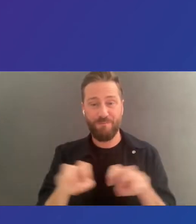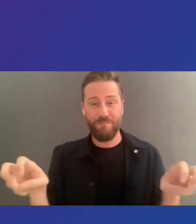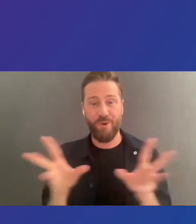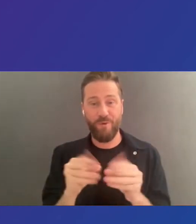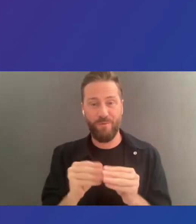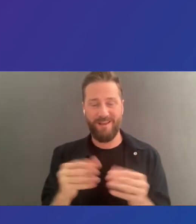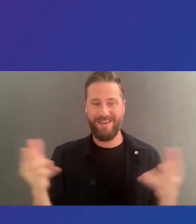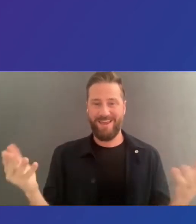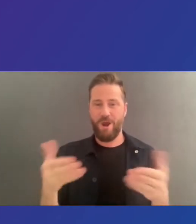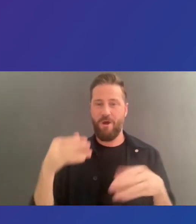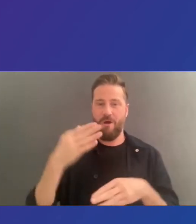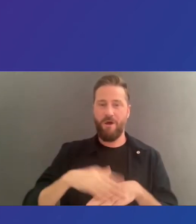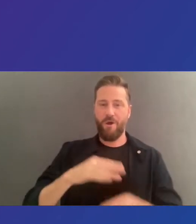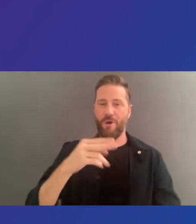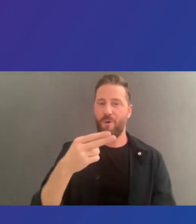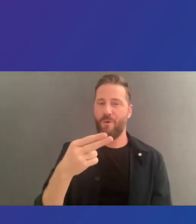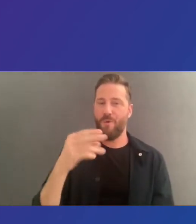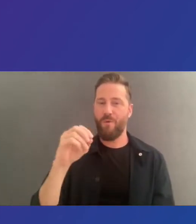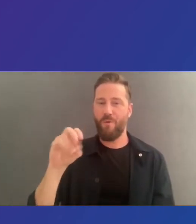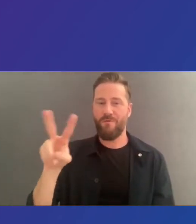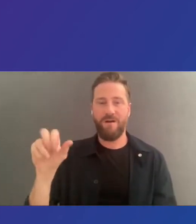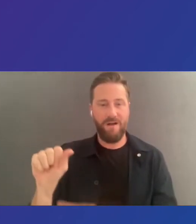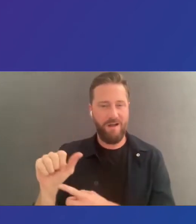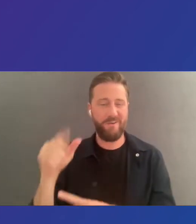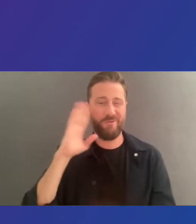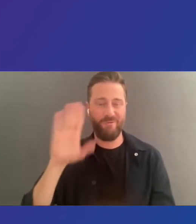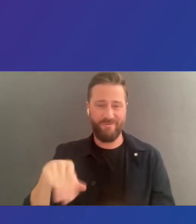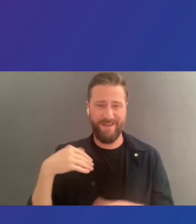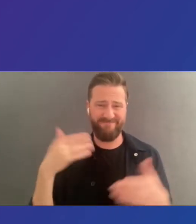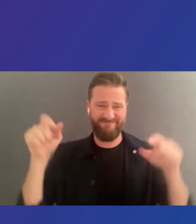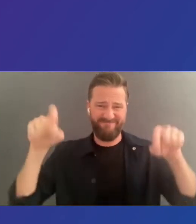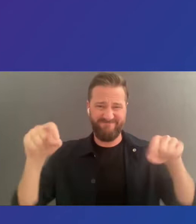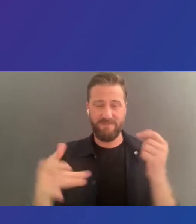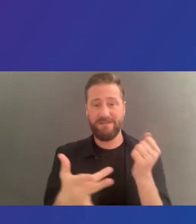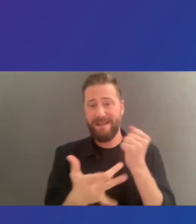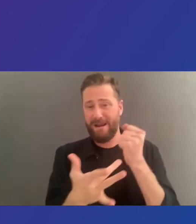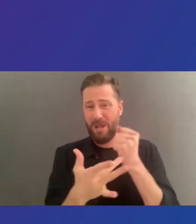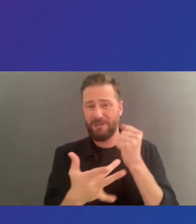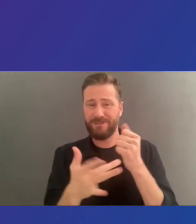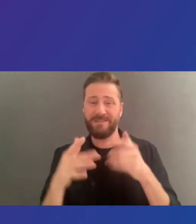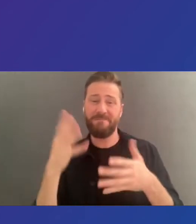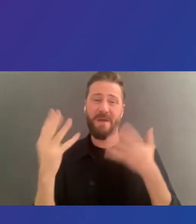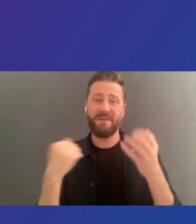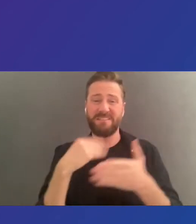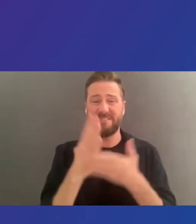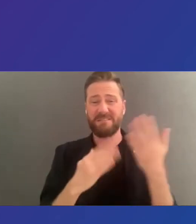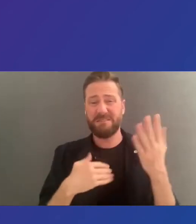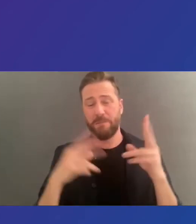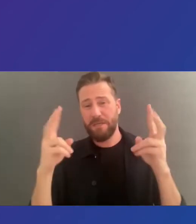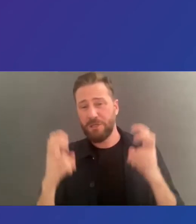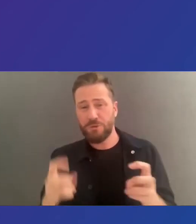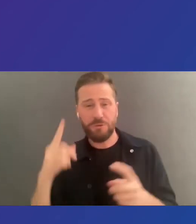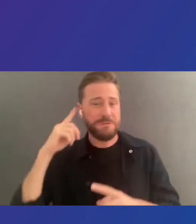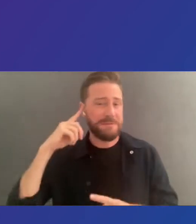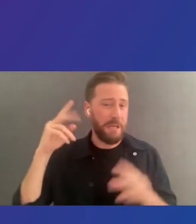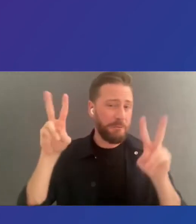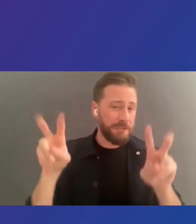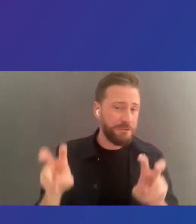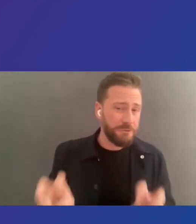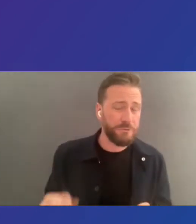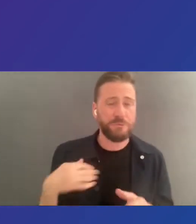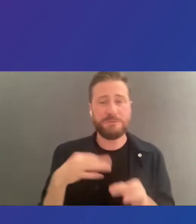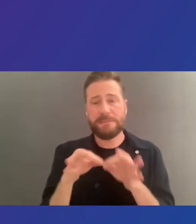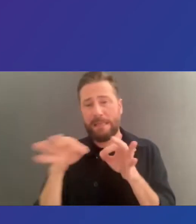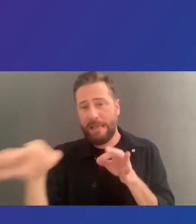platform. As we are at the mercy of technology, we wanted to remind you that there may be some delays, sound issues,